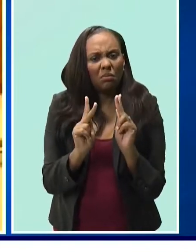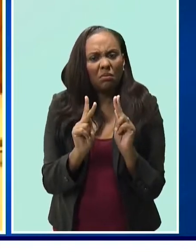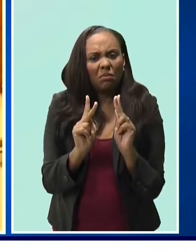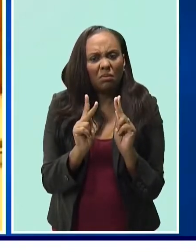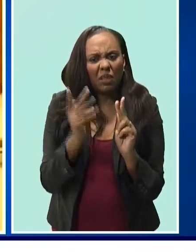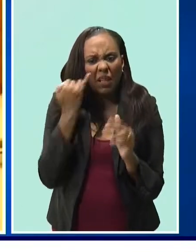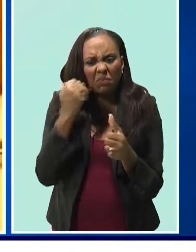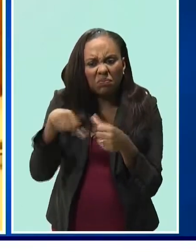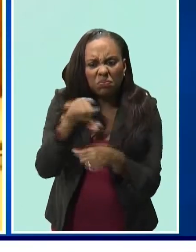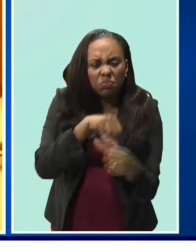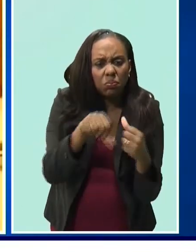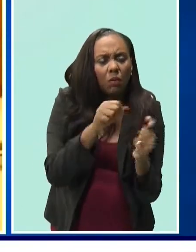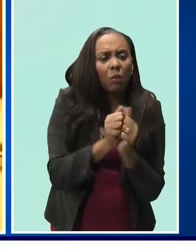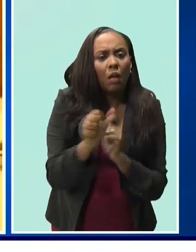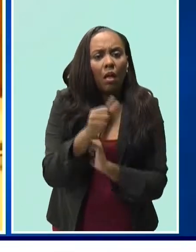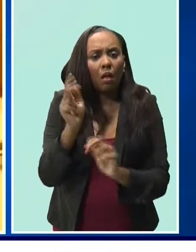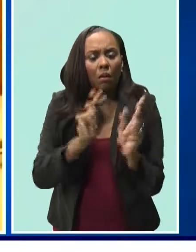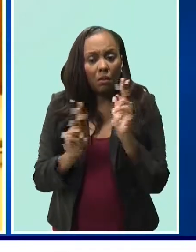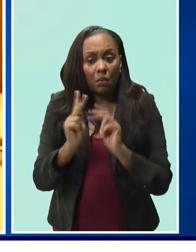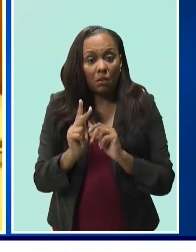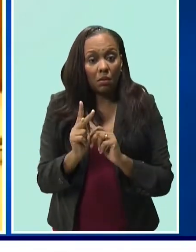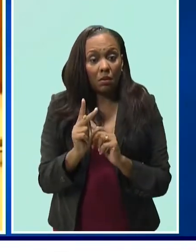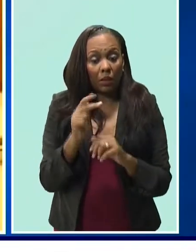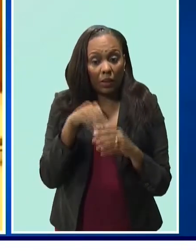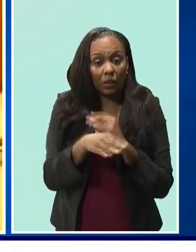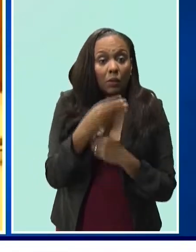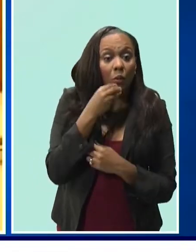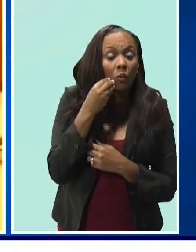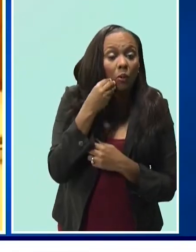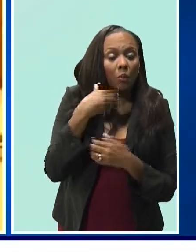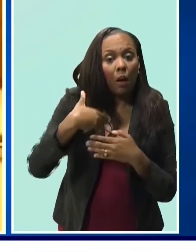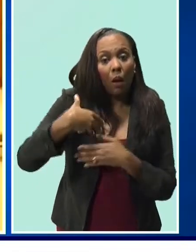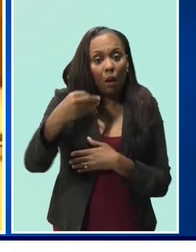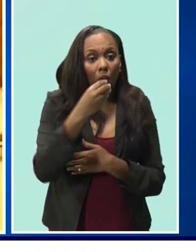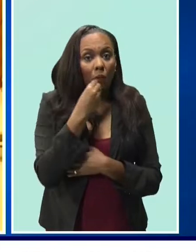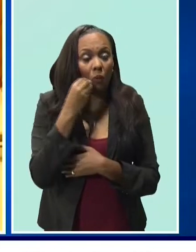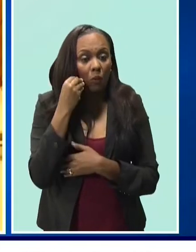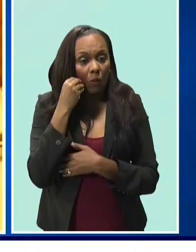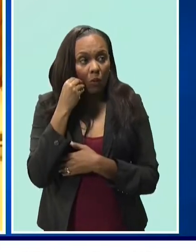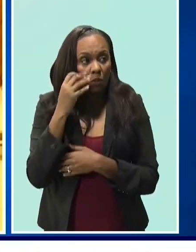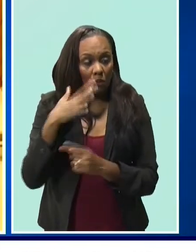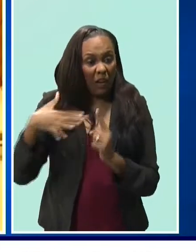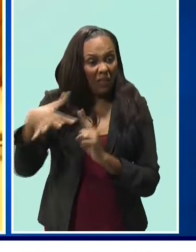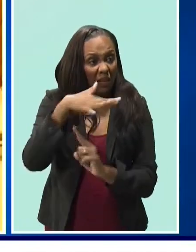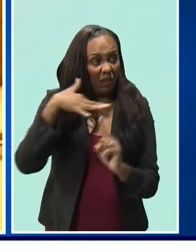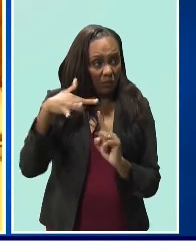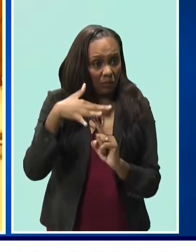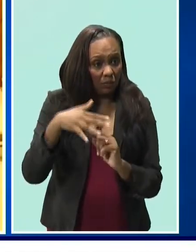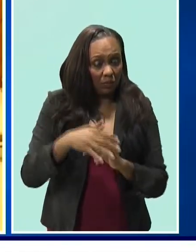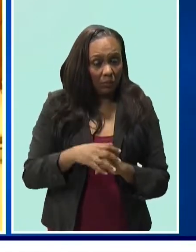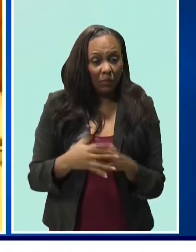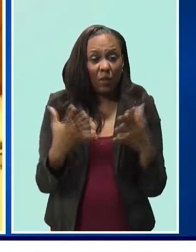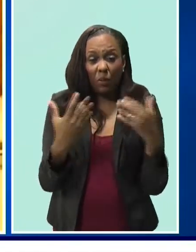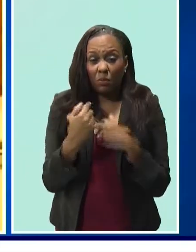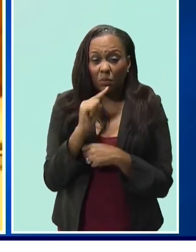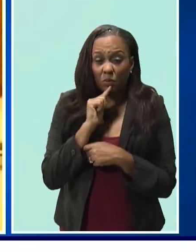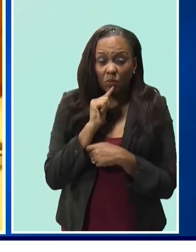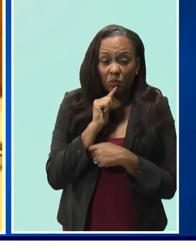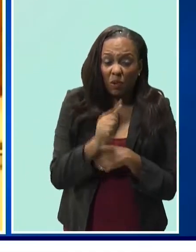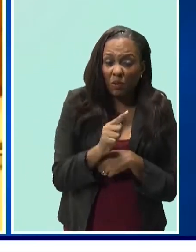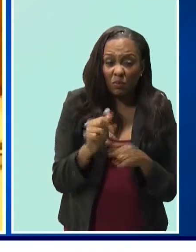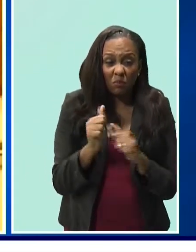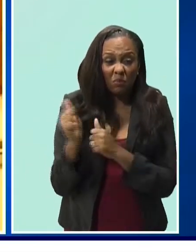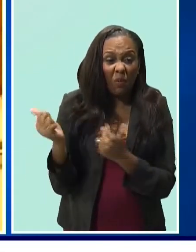their home environment and outside the home environment, to make sure that all potential